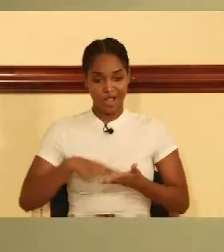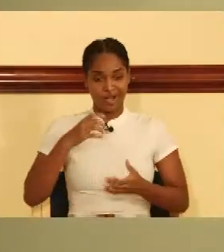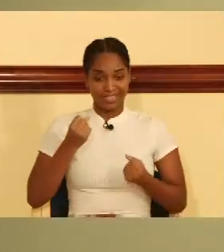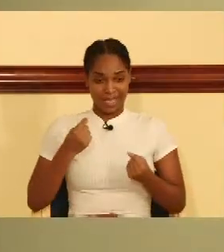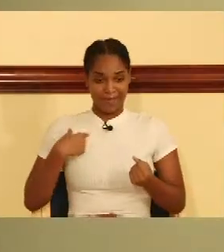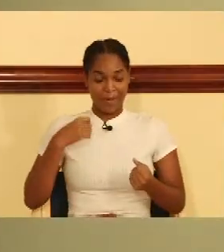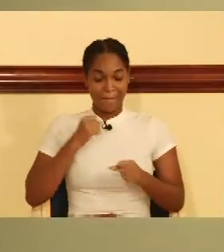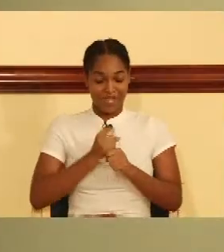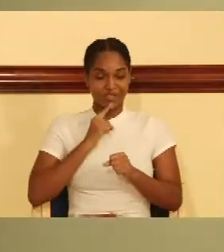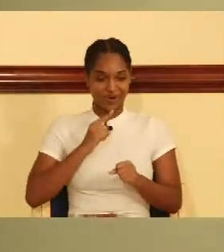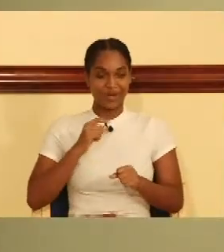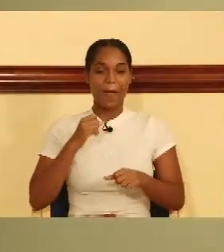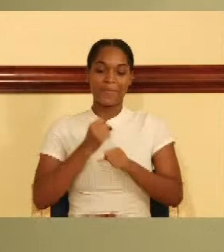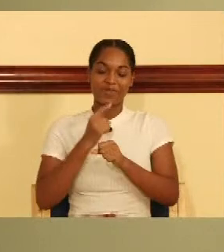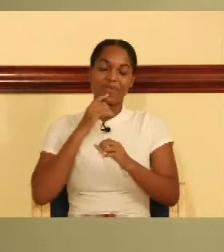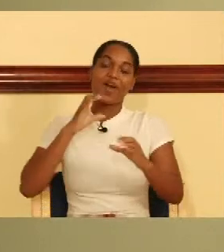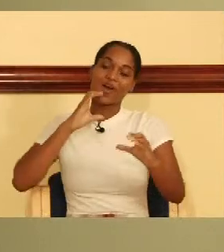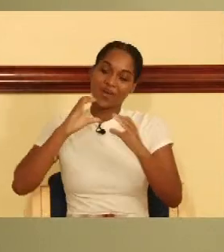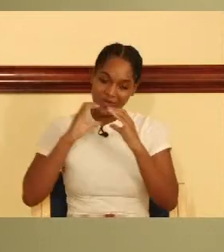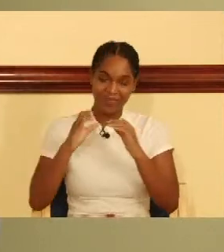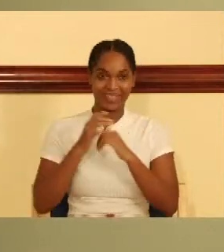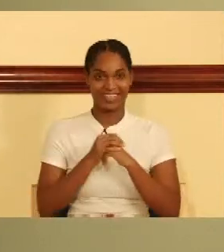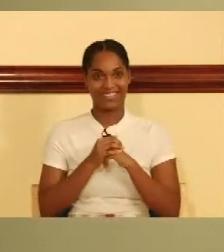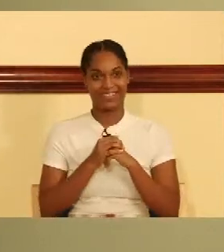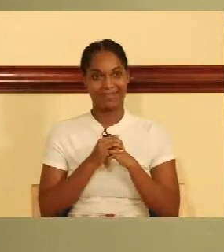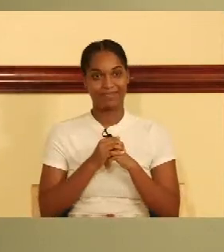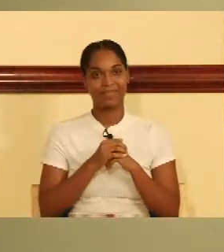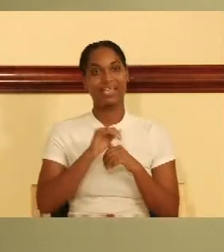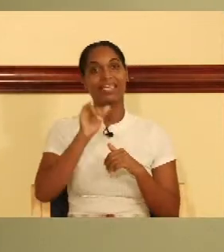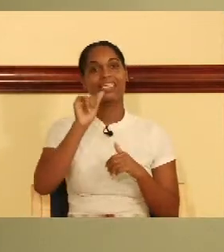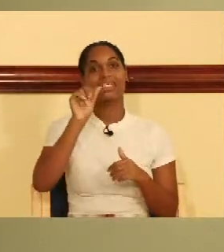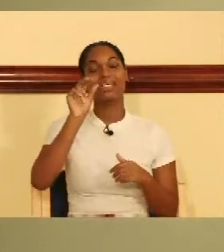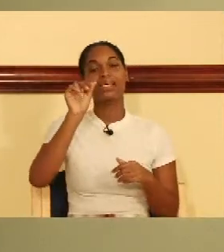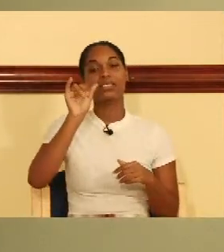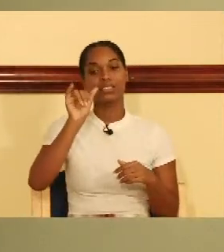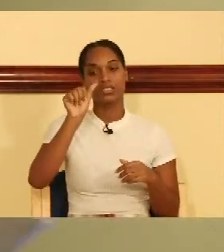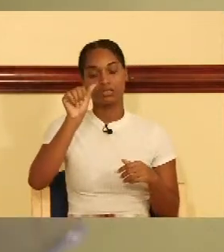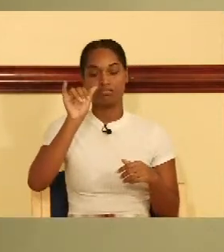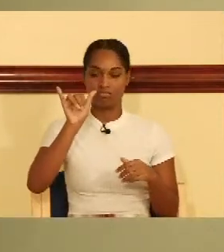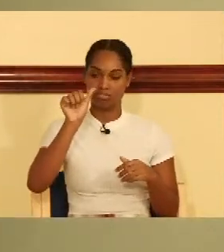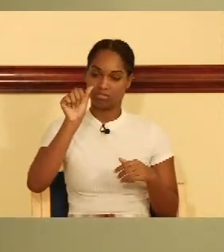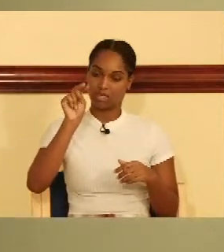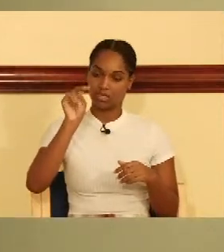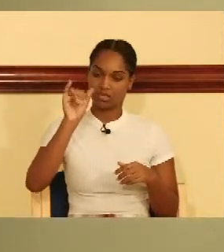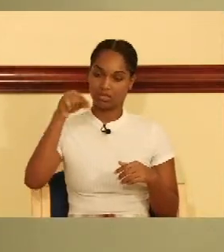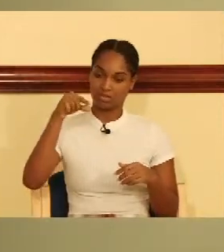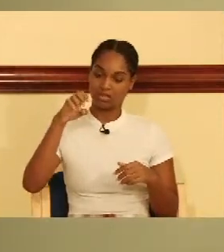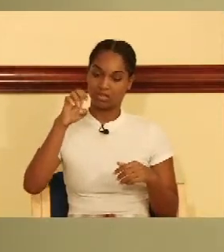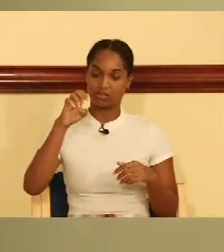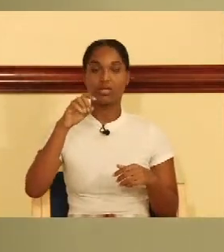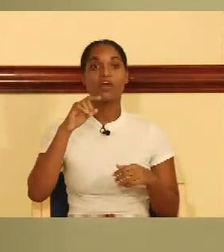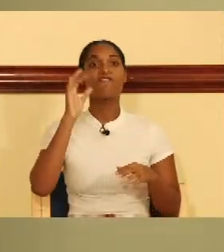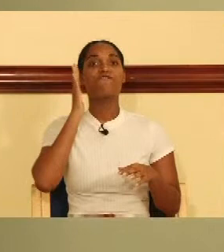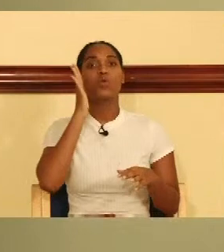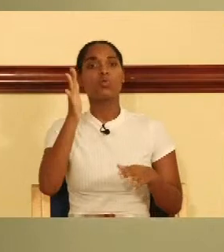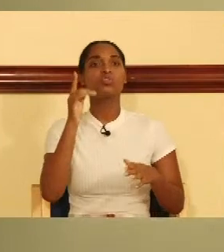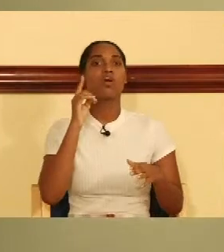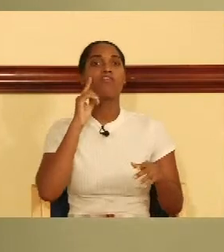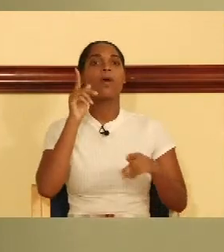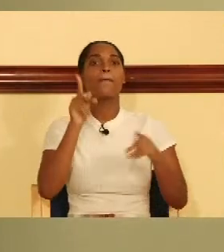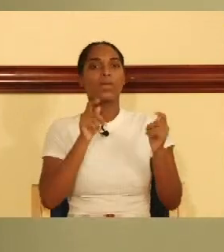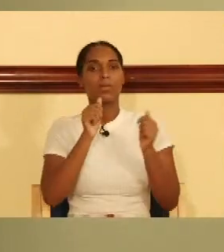to be able to effectively communicate. Yannick, final word is yours. The future of Jamaica and the world for persons